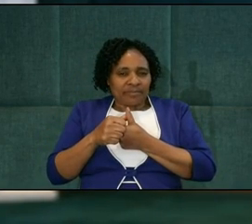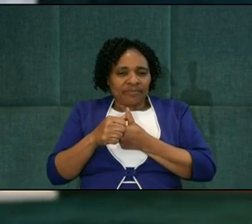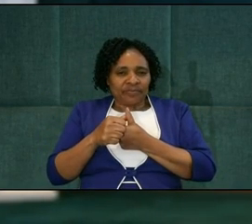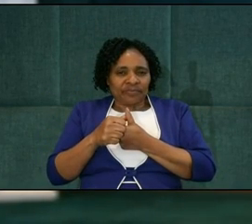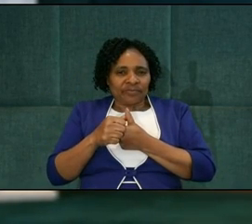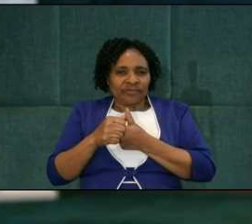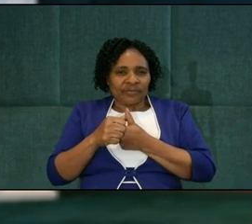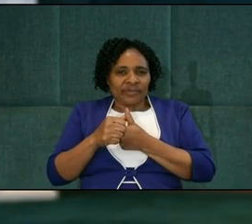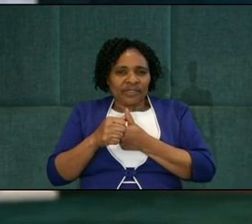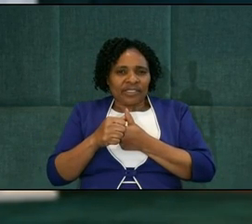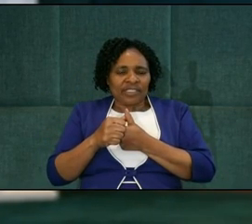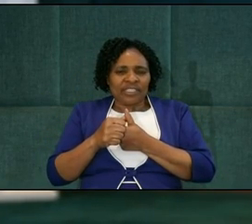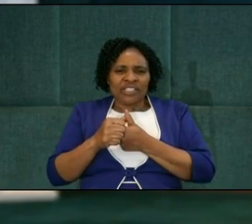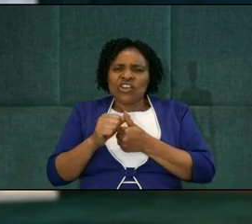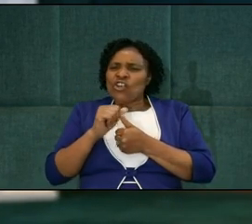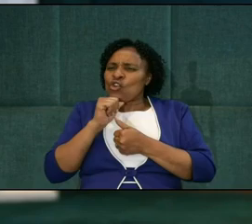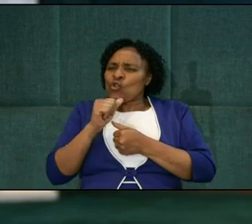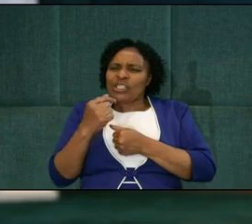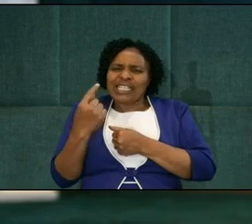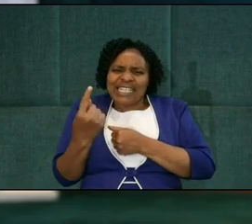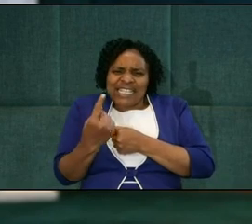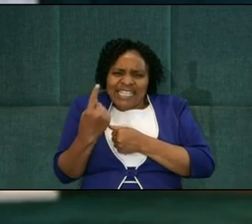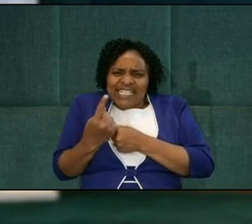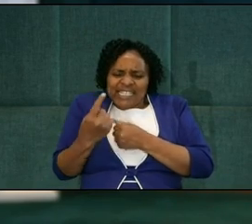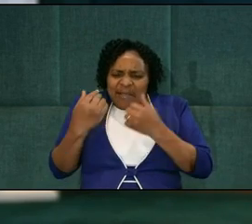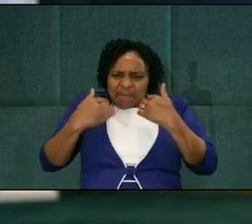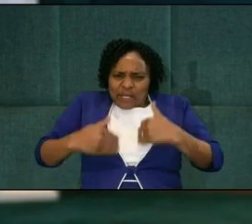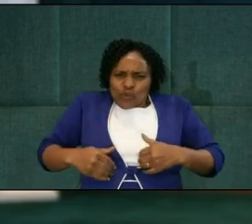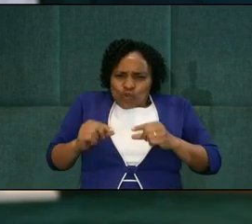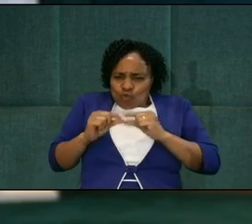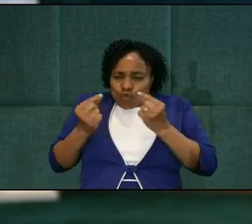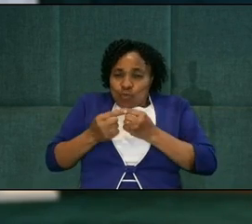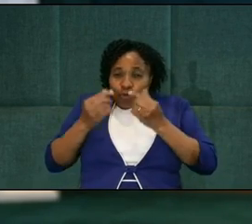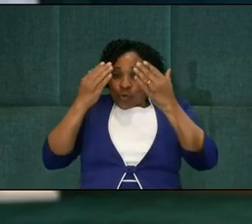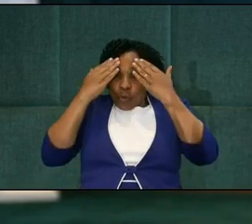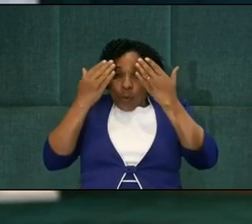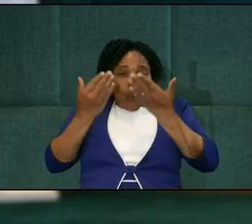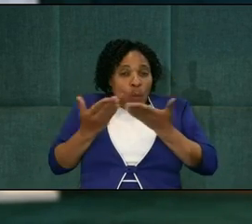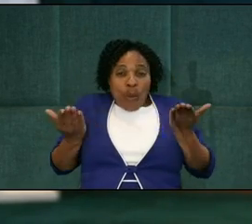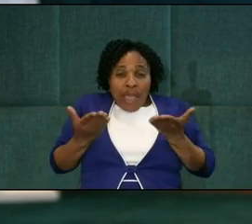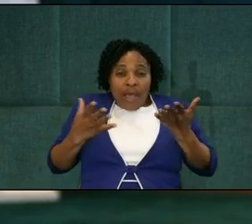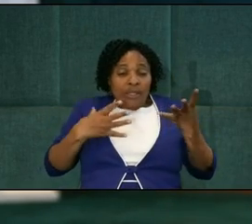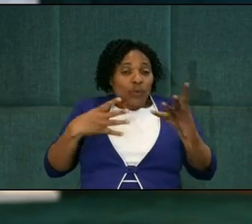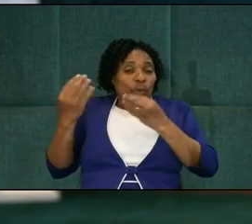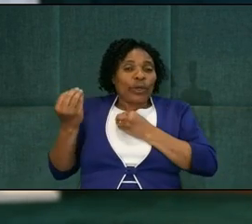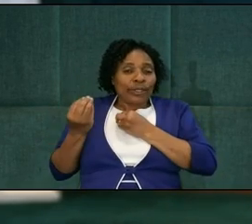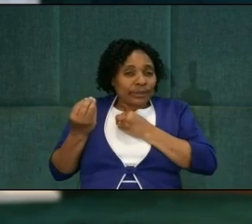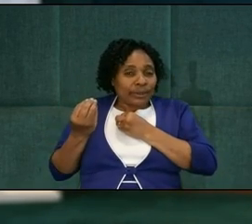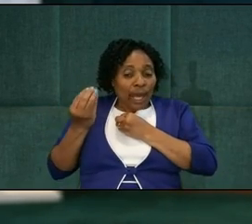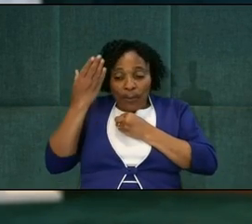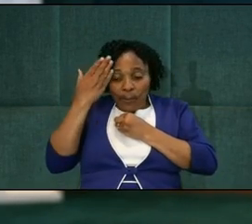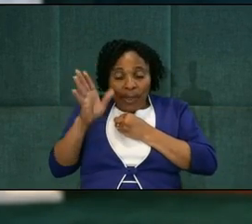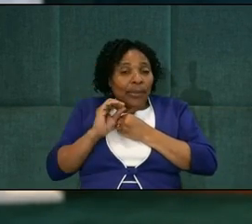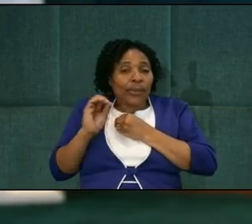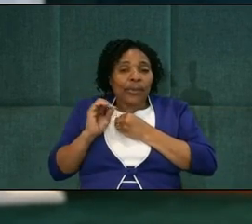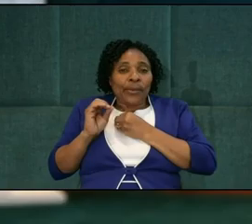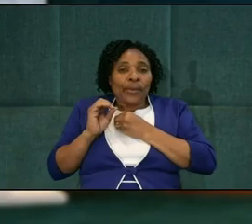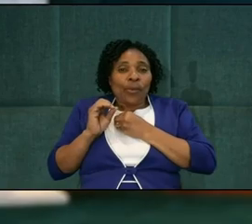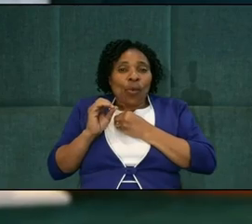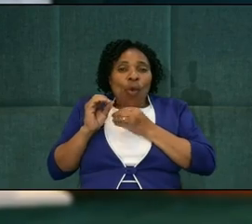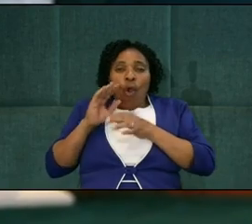remember if you can, not a single person in that group knew where they were going, because all of them were